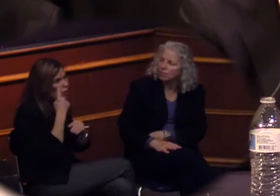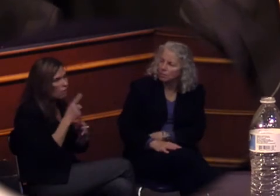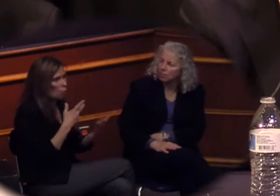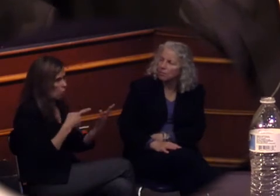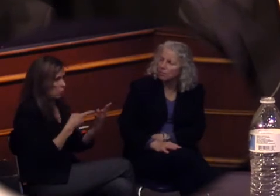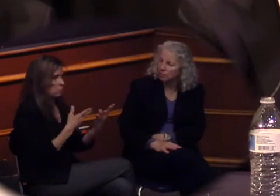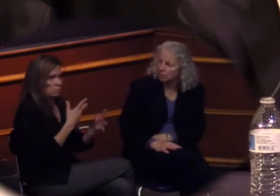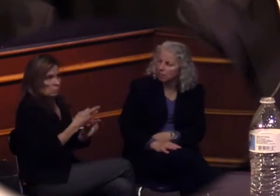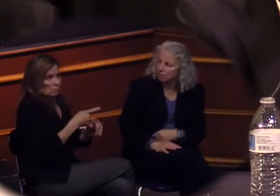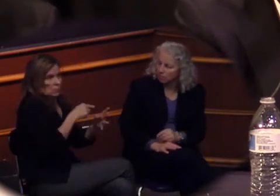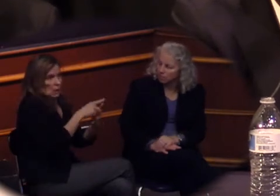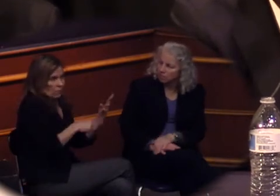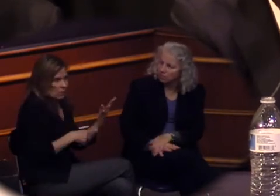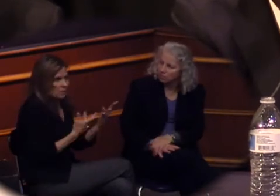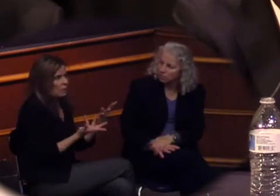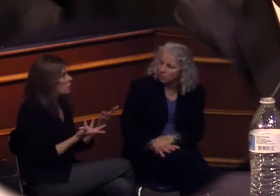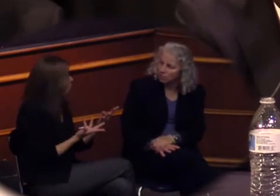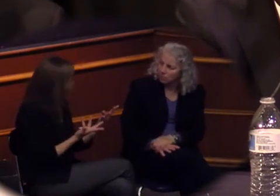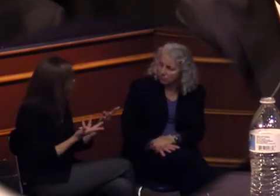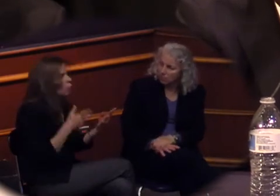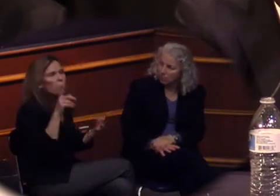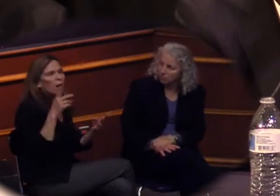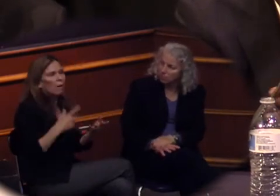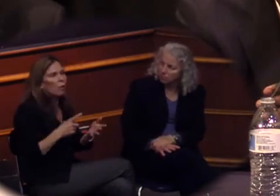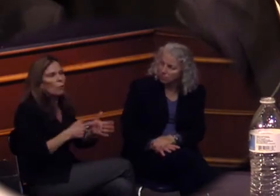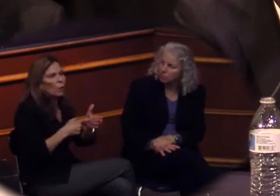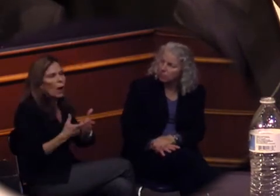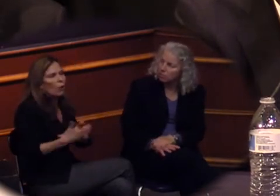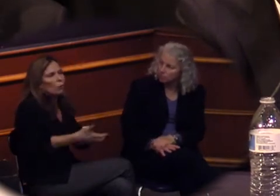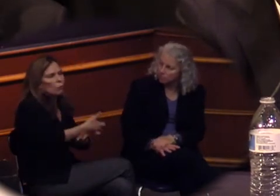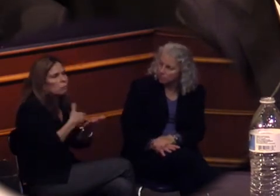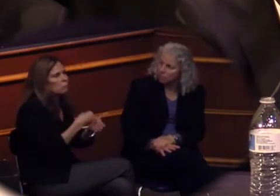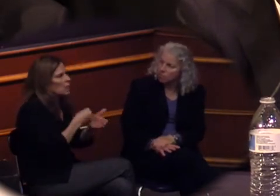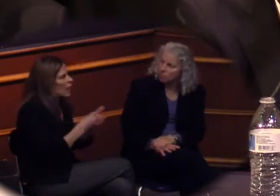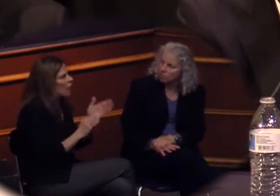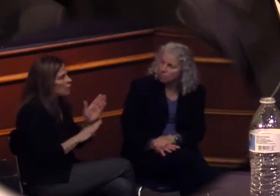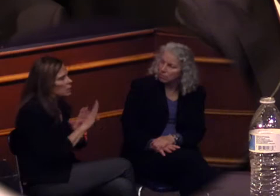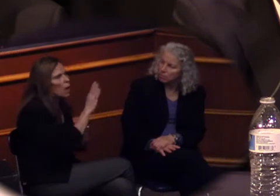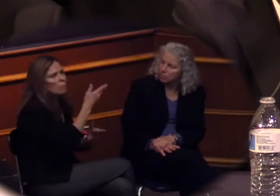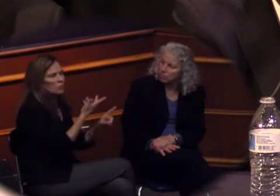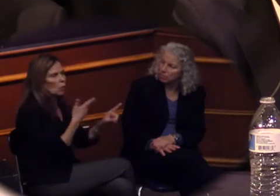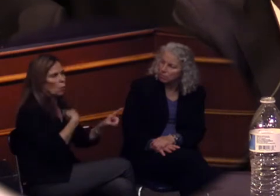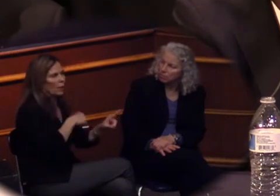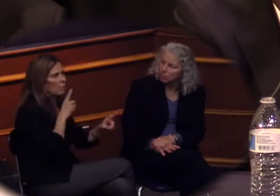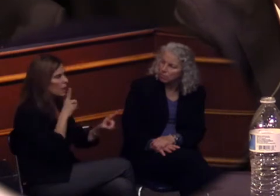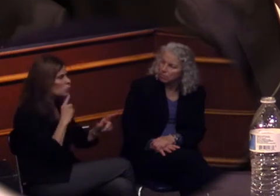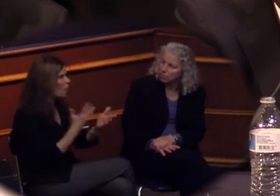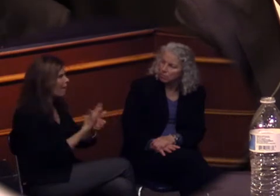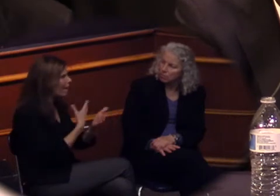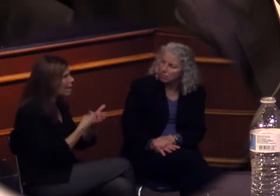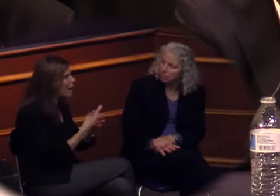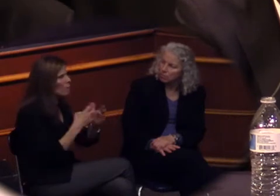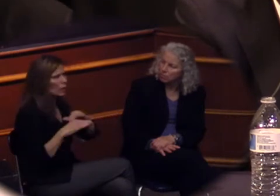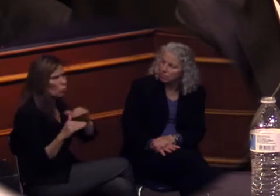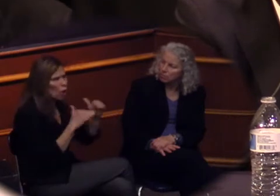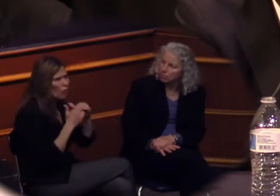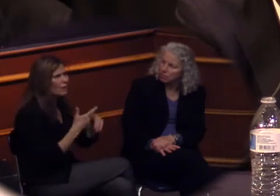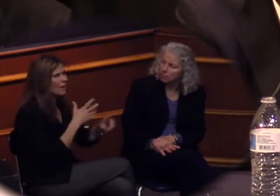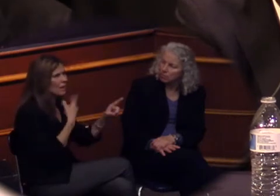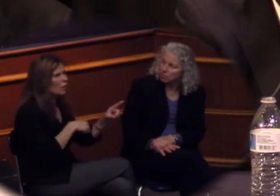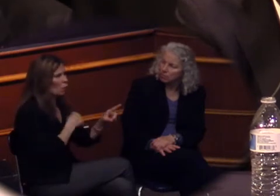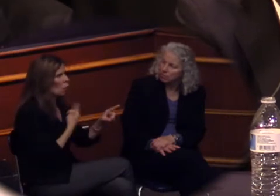Boston area, so we can get our economy back on track and make sure we deal with economic inequality. We organize like heck on the ground. We get high